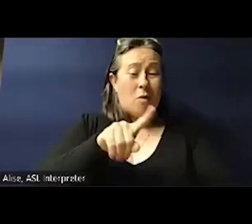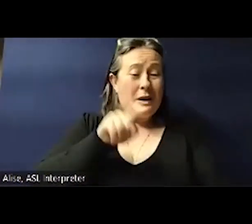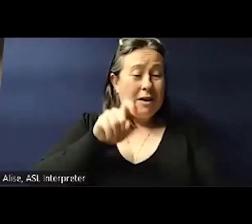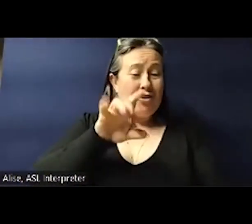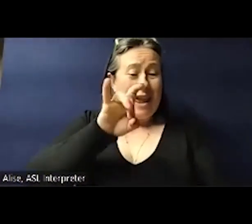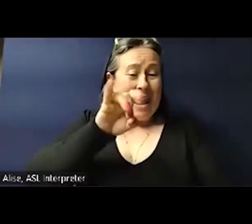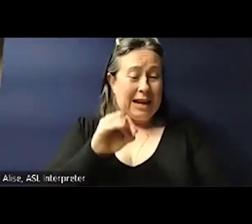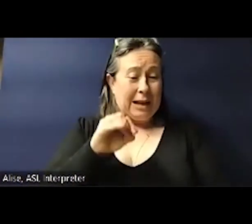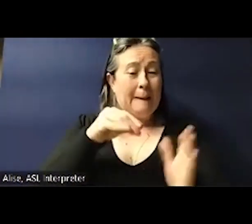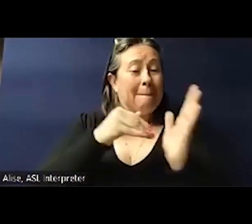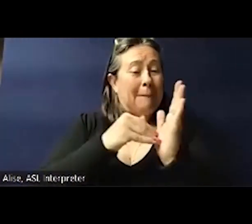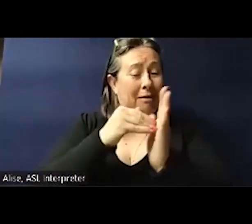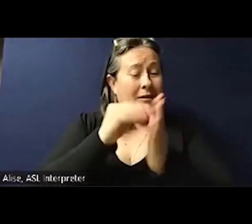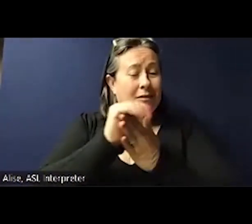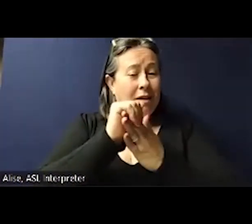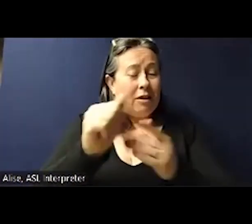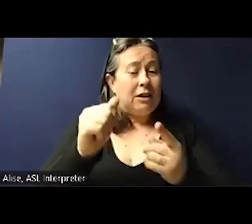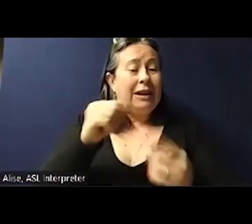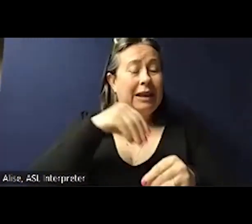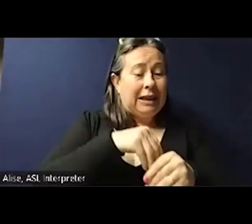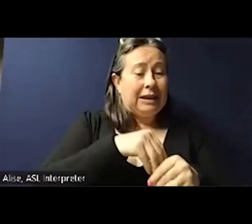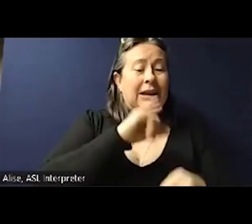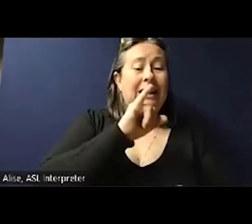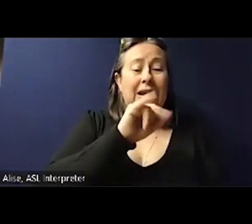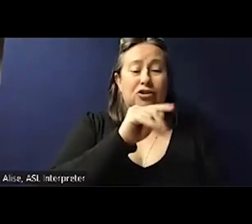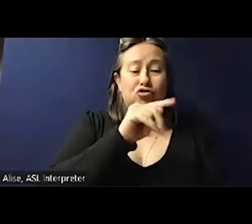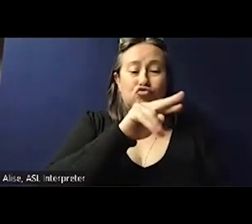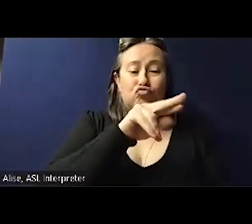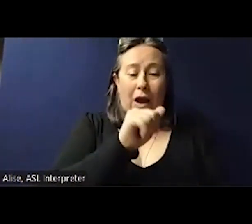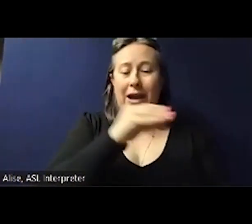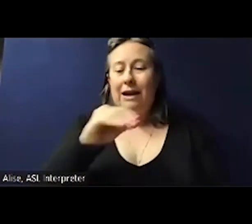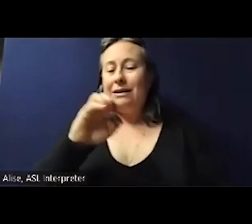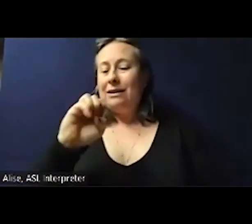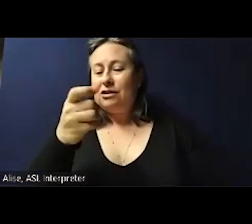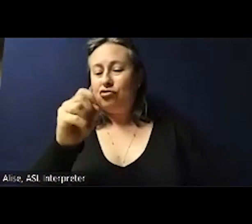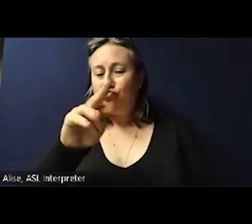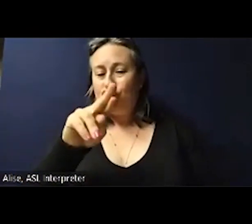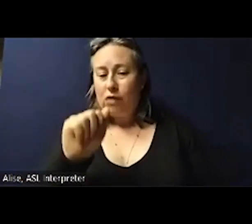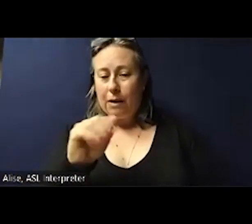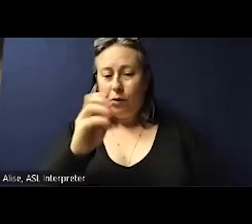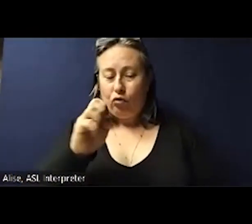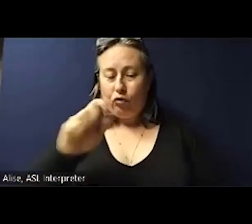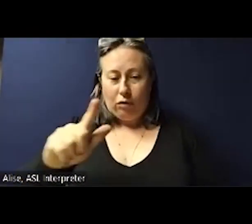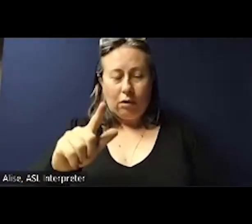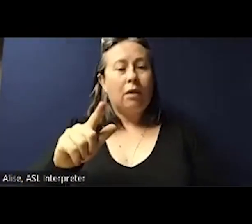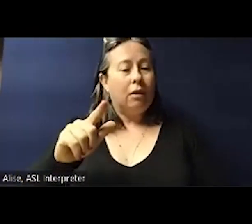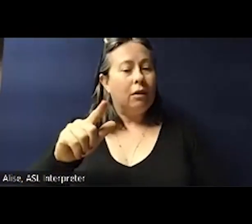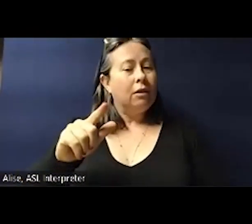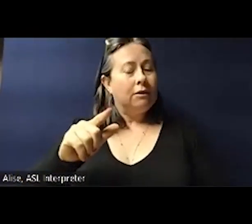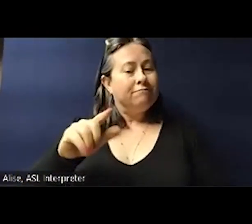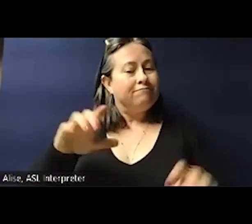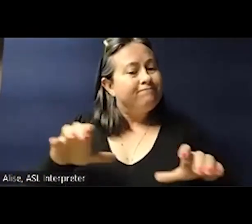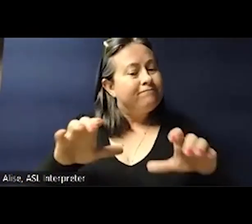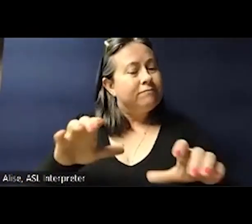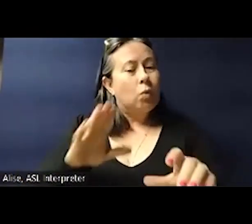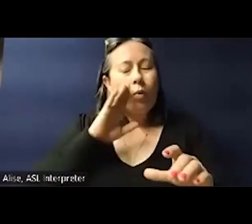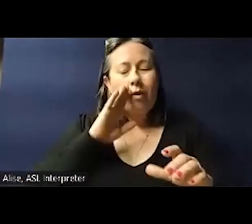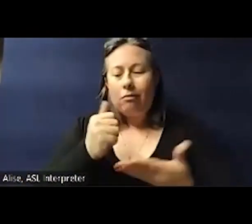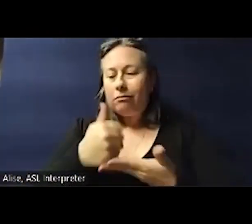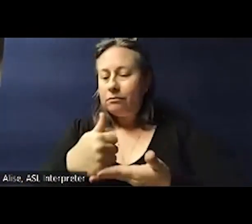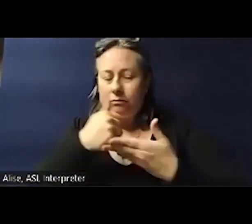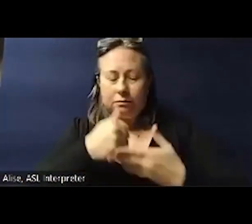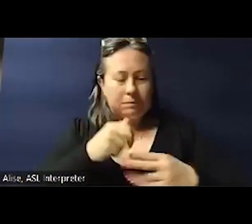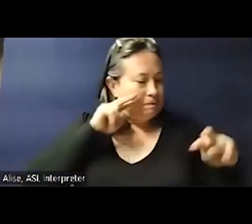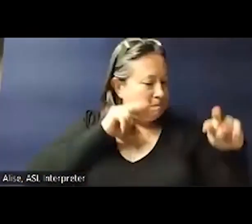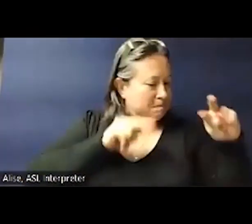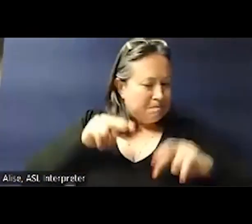in intra and extramural nutrition-related research, and ASCEND will help to coordinate and evaluate precision